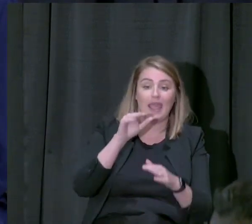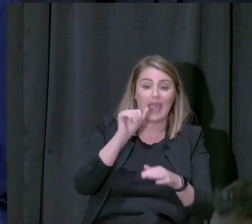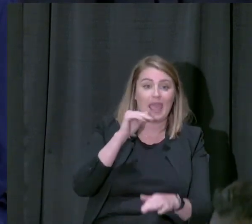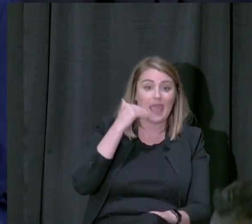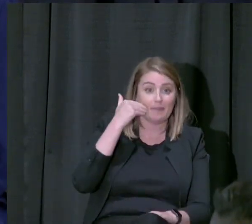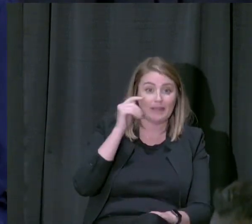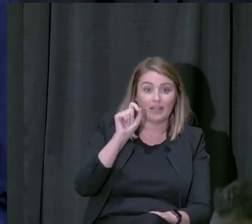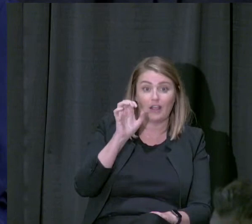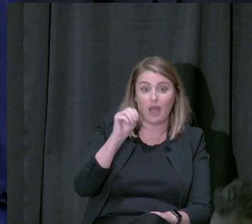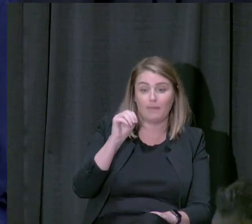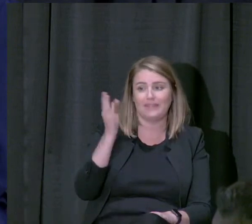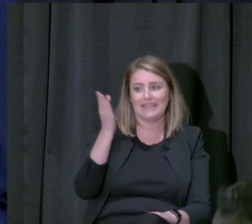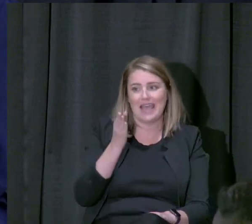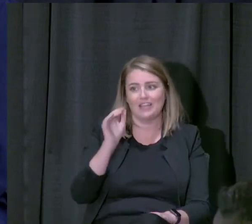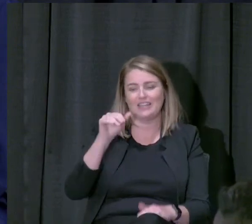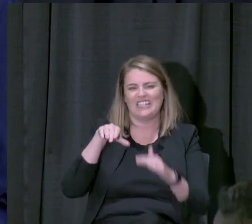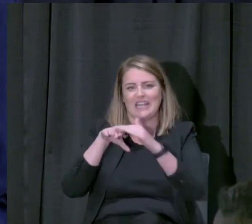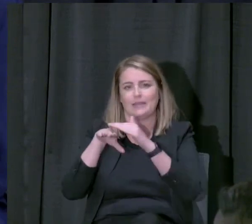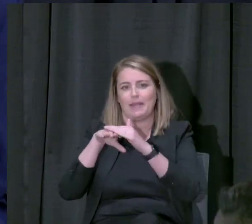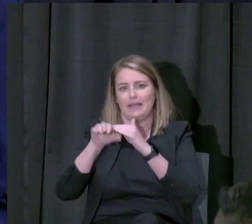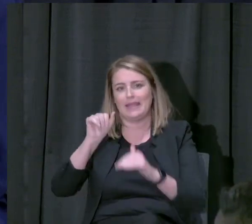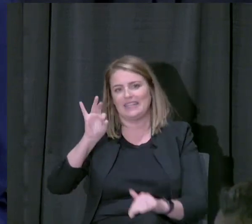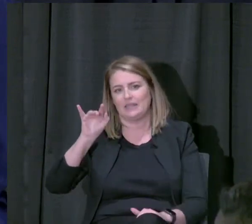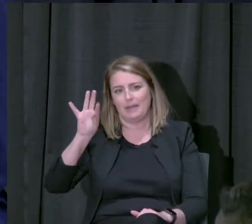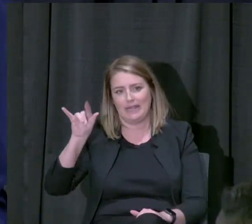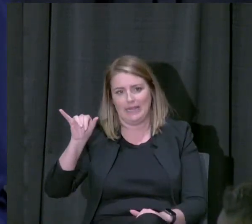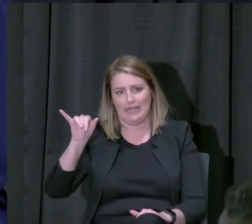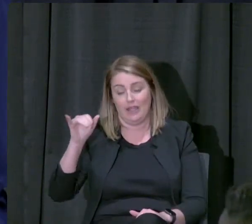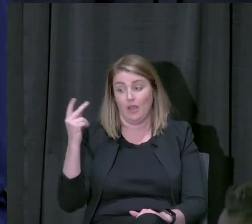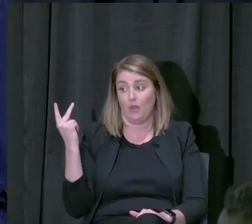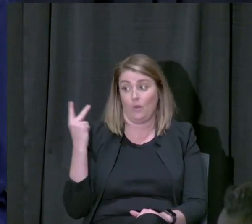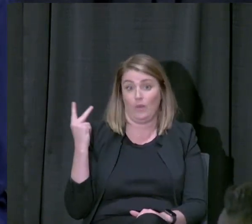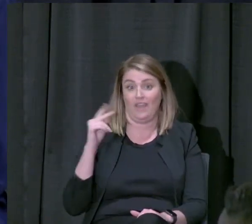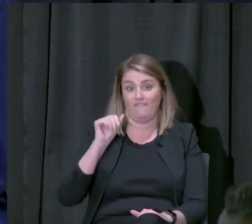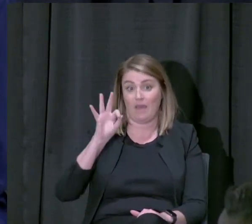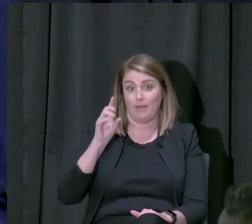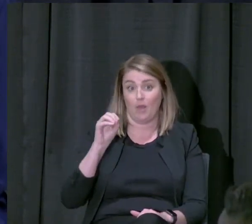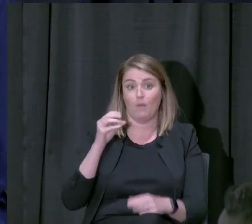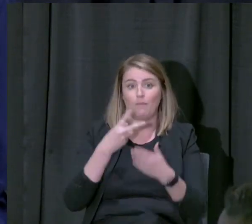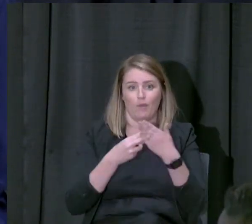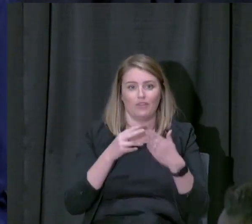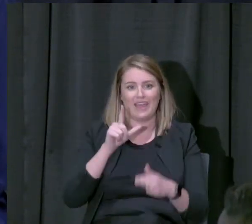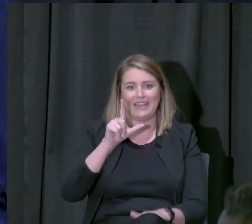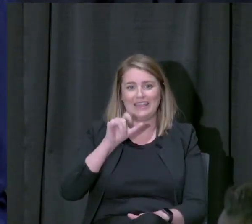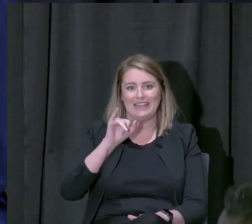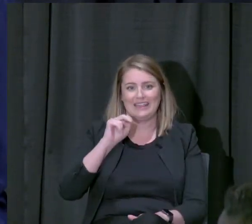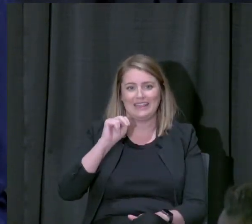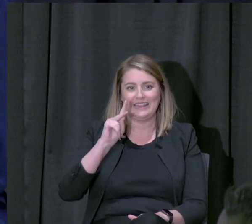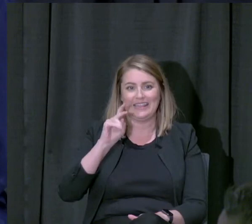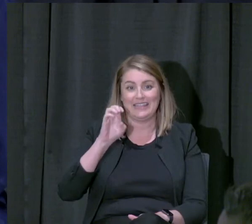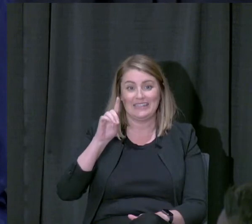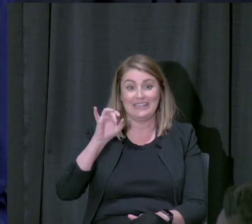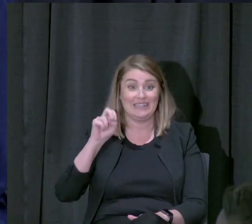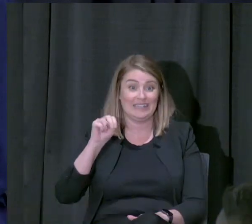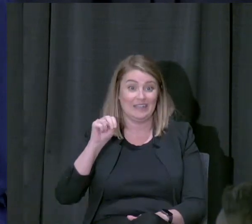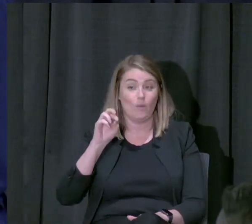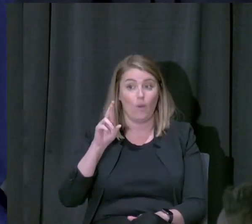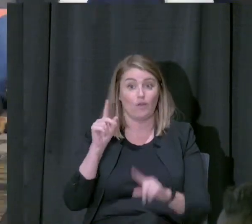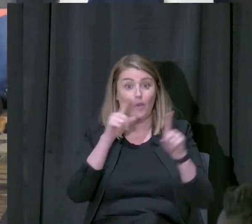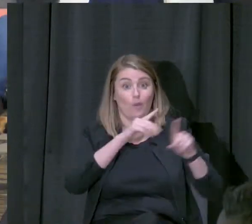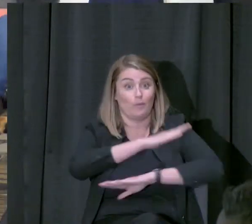Amazon.com/accessibility. Either one of those are really good resources. Fabio and I are also on LinkedIn, so feel free to find us there or in the